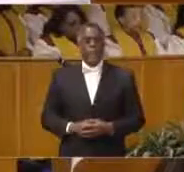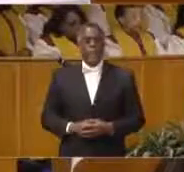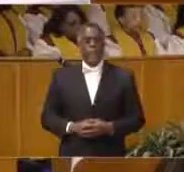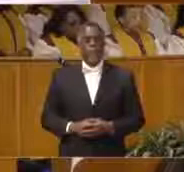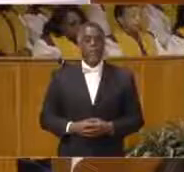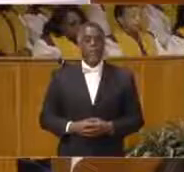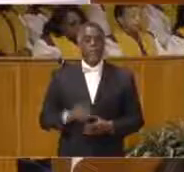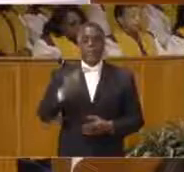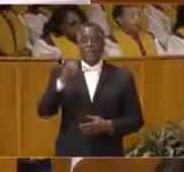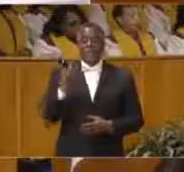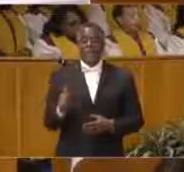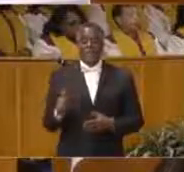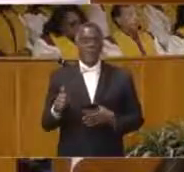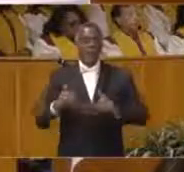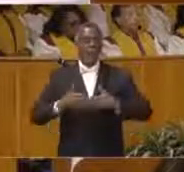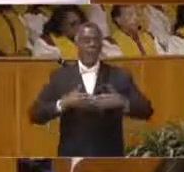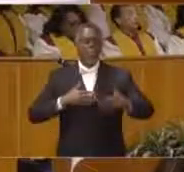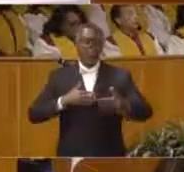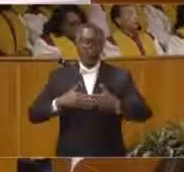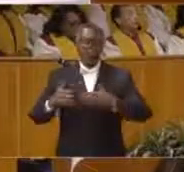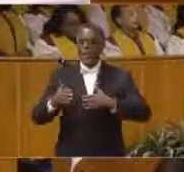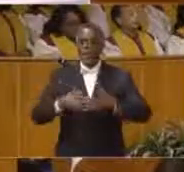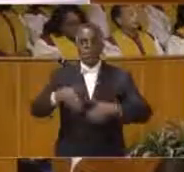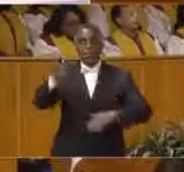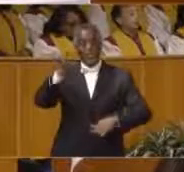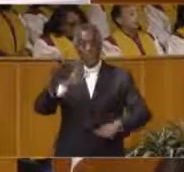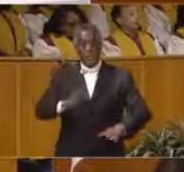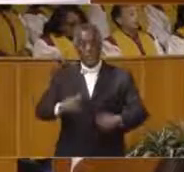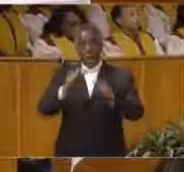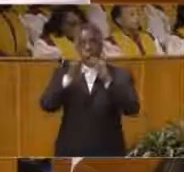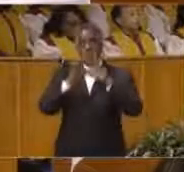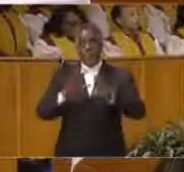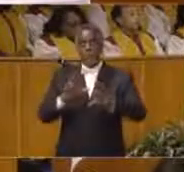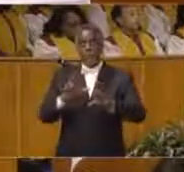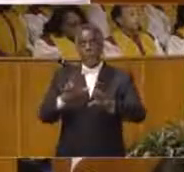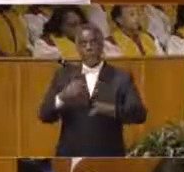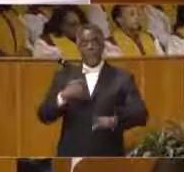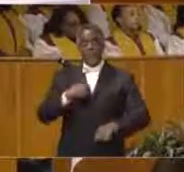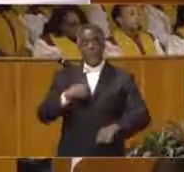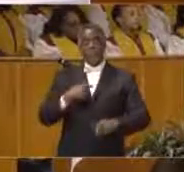A tenth of whatever God has blessed me with.